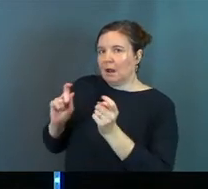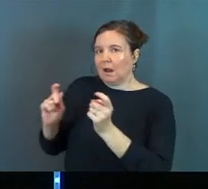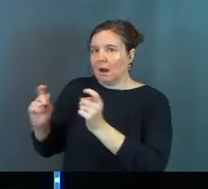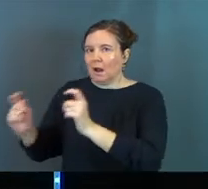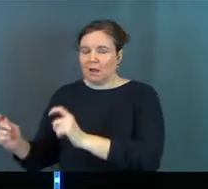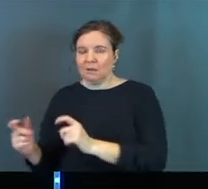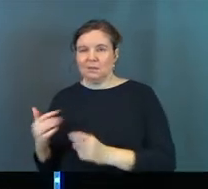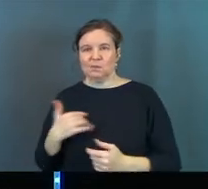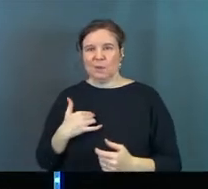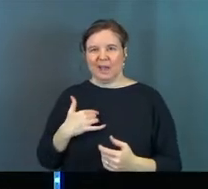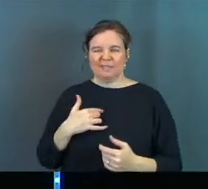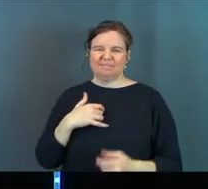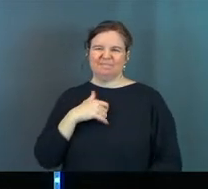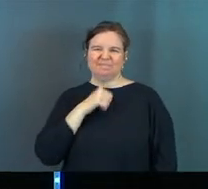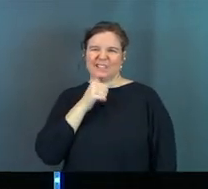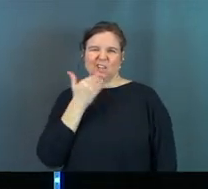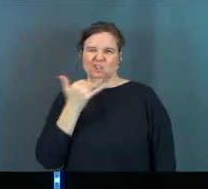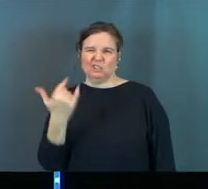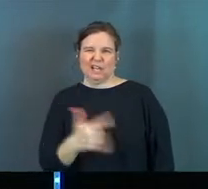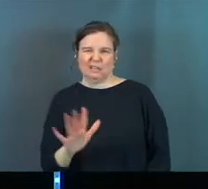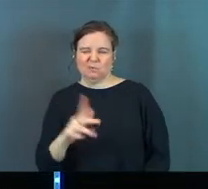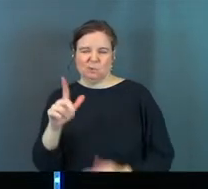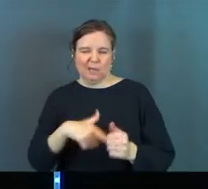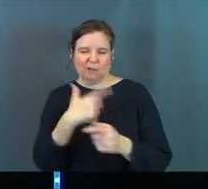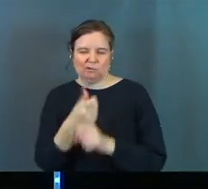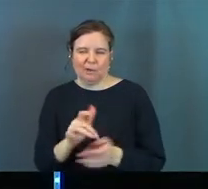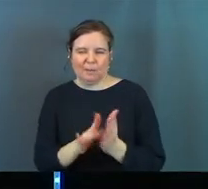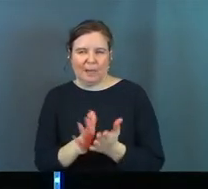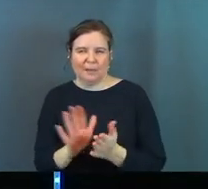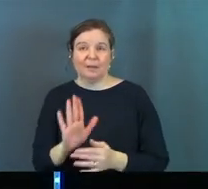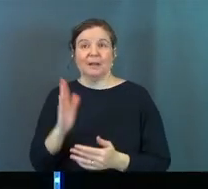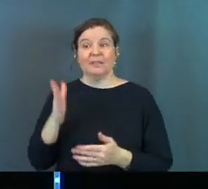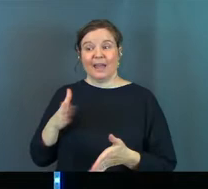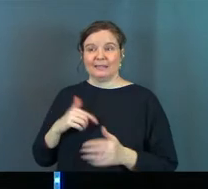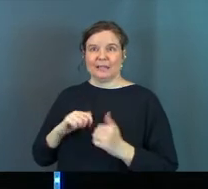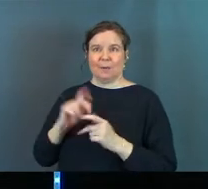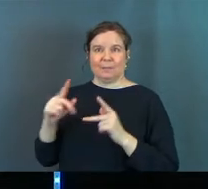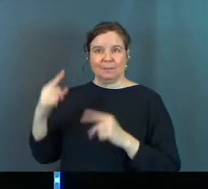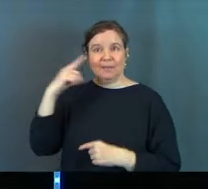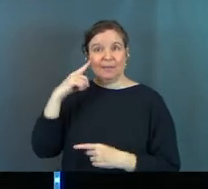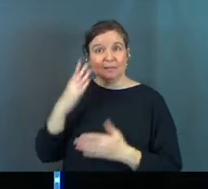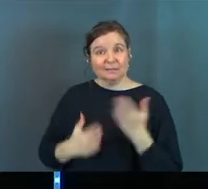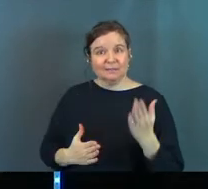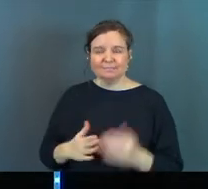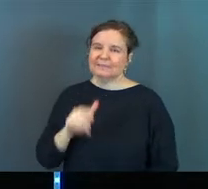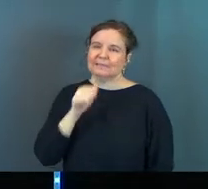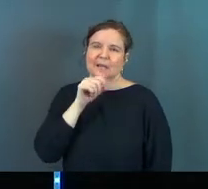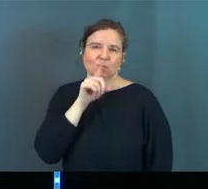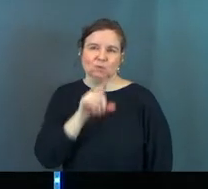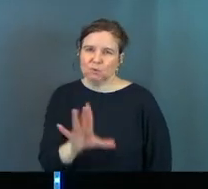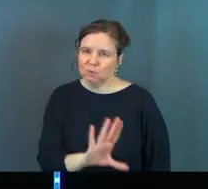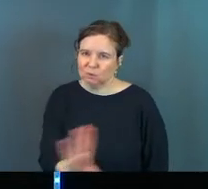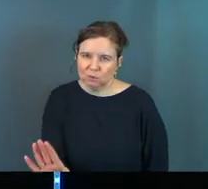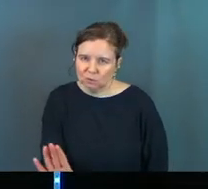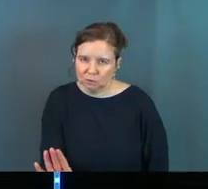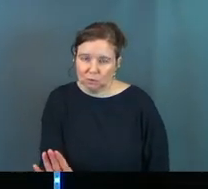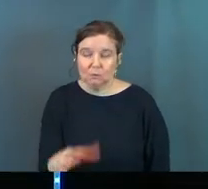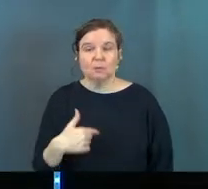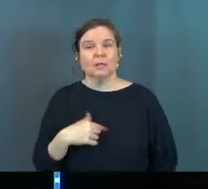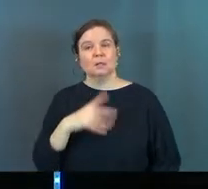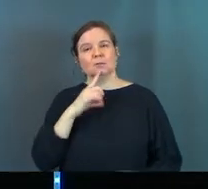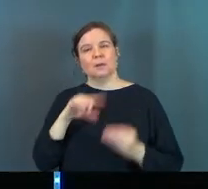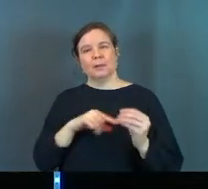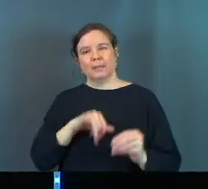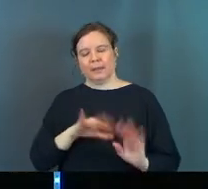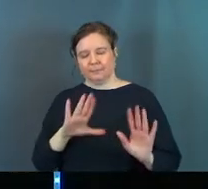is kind of trash. It's kind of junk. And you can't trust it. That's the way the saying goes. Not true. So let's